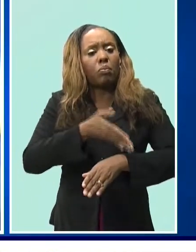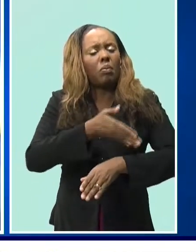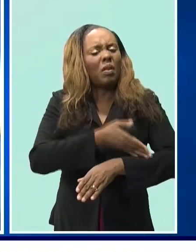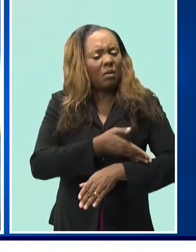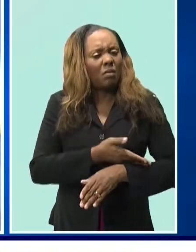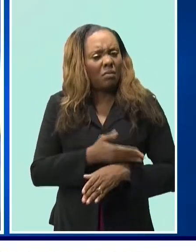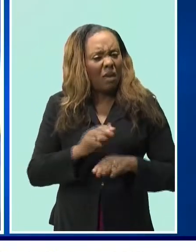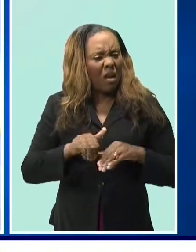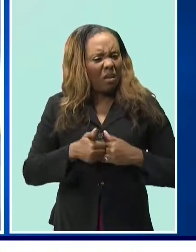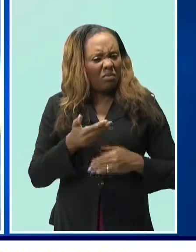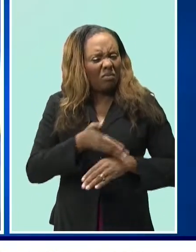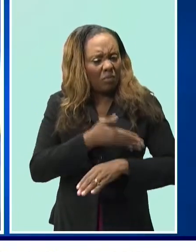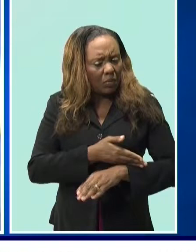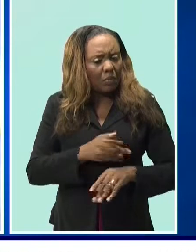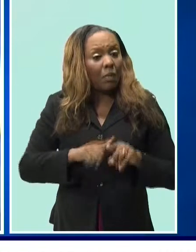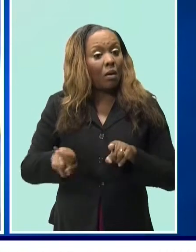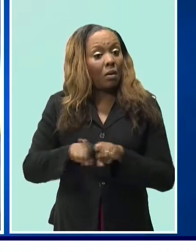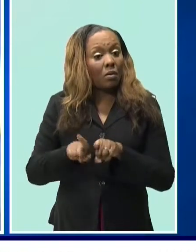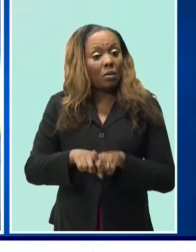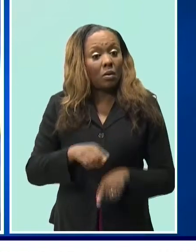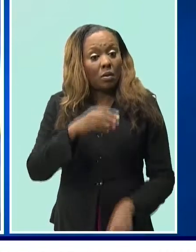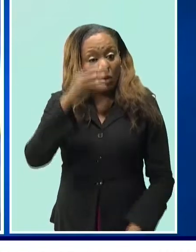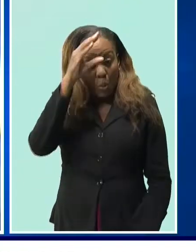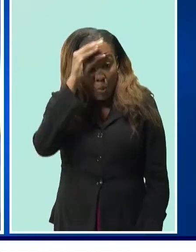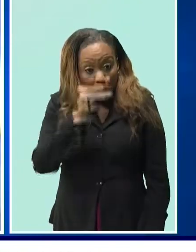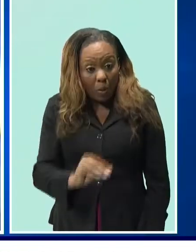to know how the 7-year-old boy is doing.